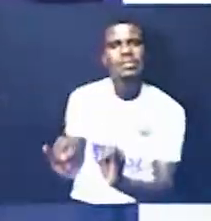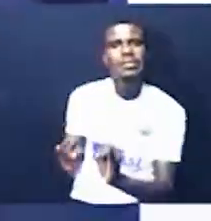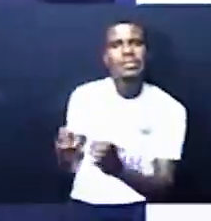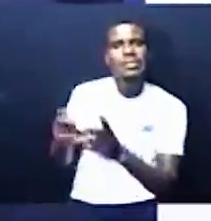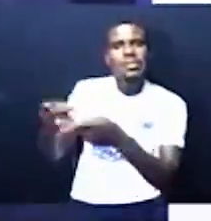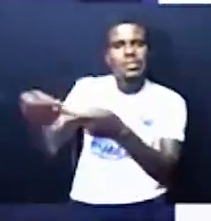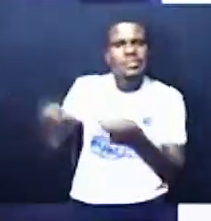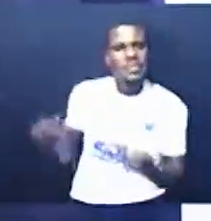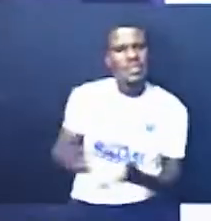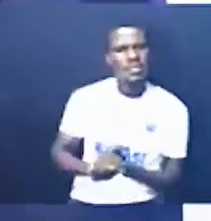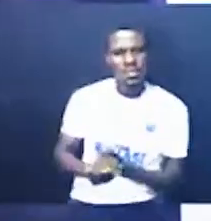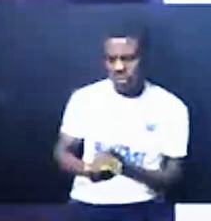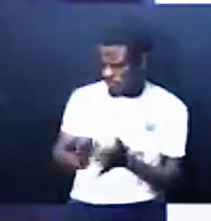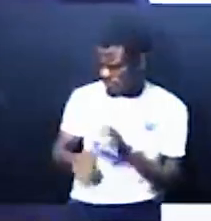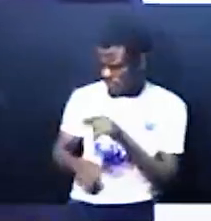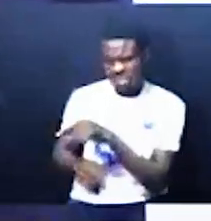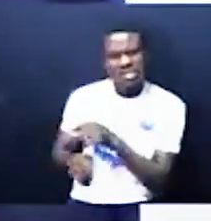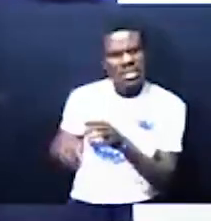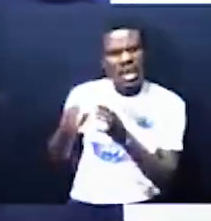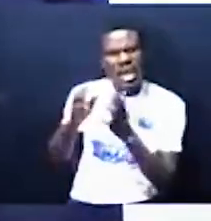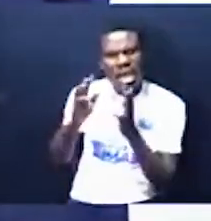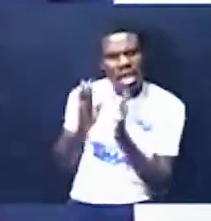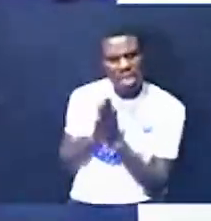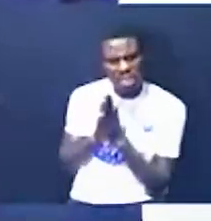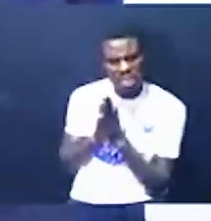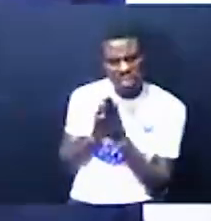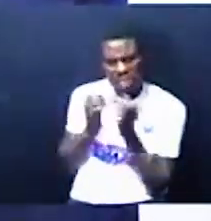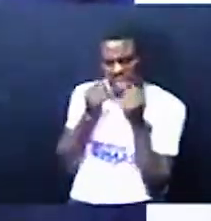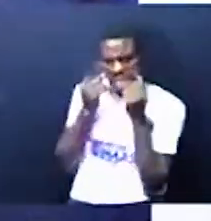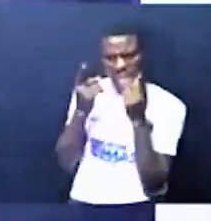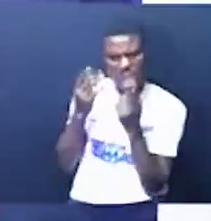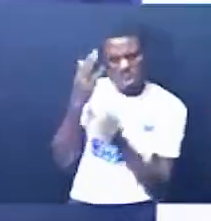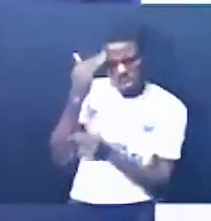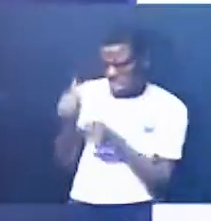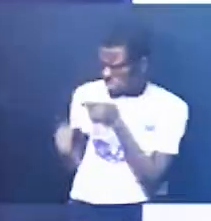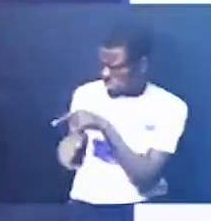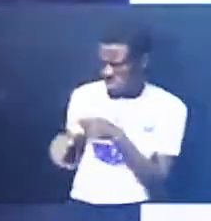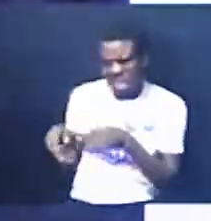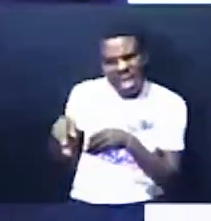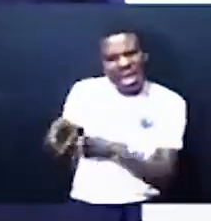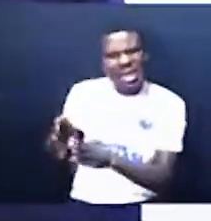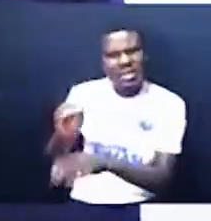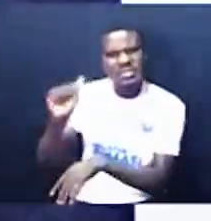were wondering why she could subject herself to that kind of